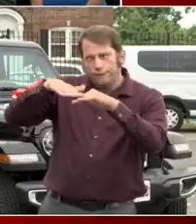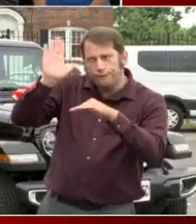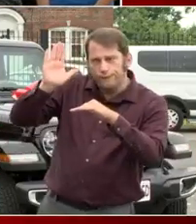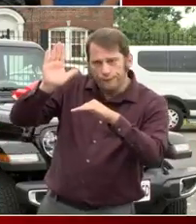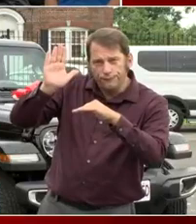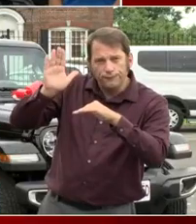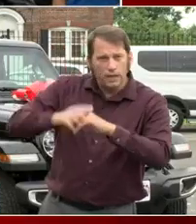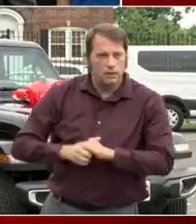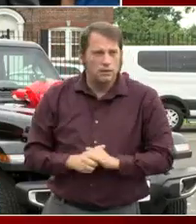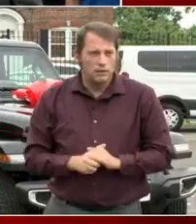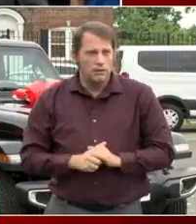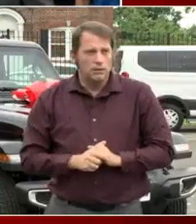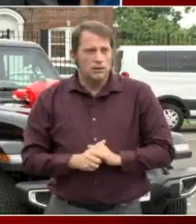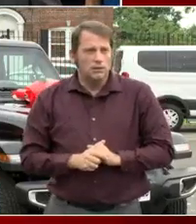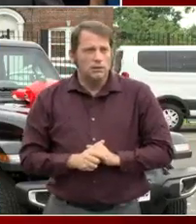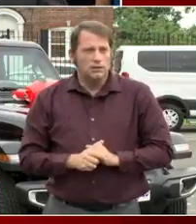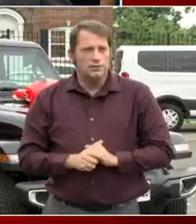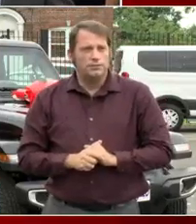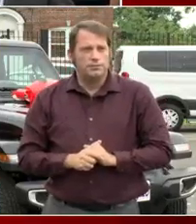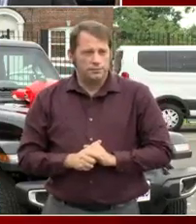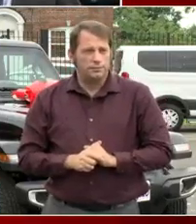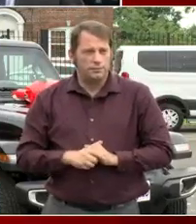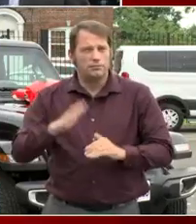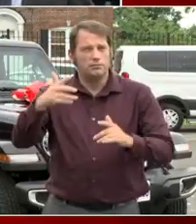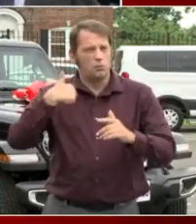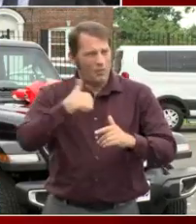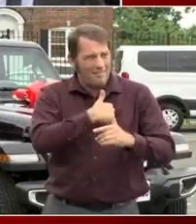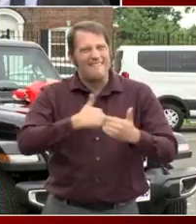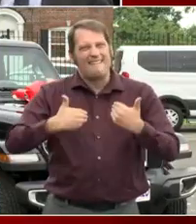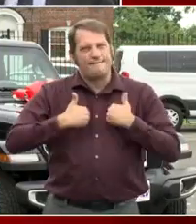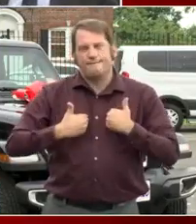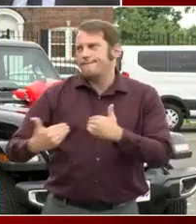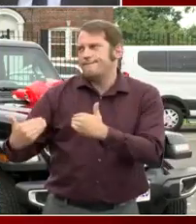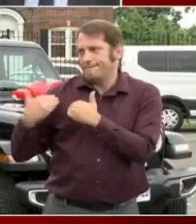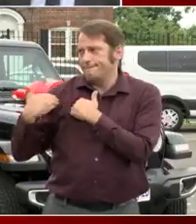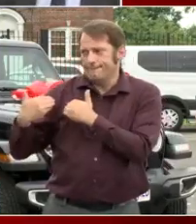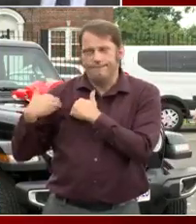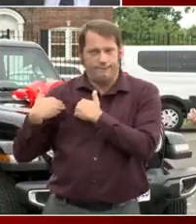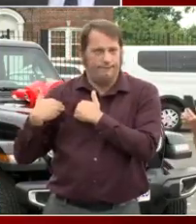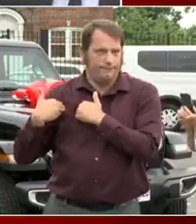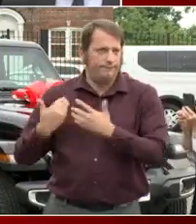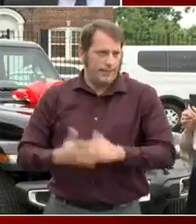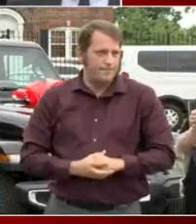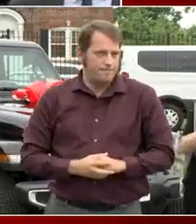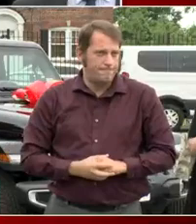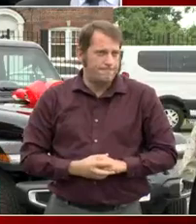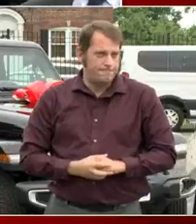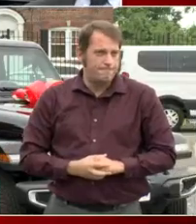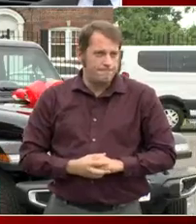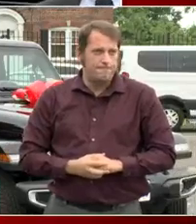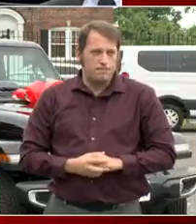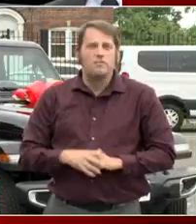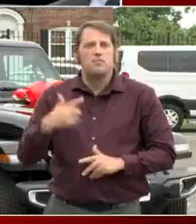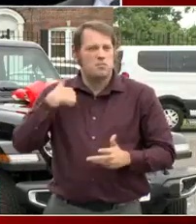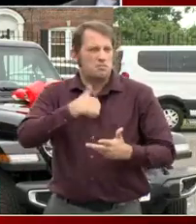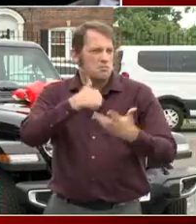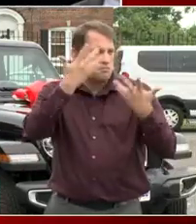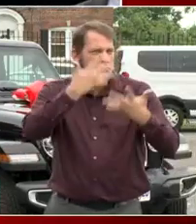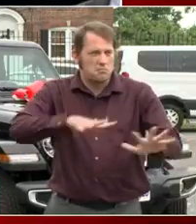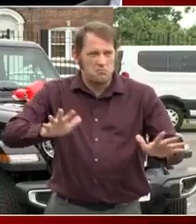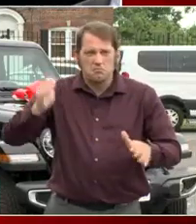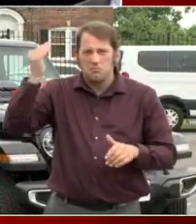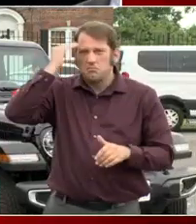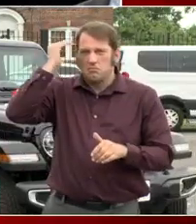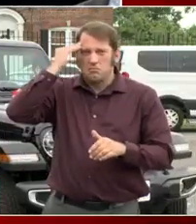we have a job to do to get that done. We know the devastating impact that COVID